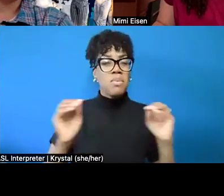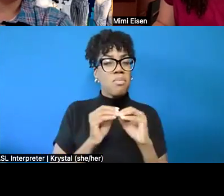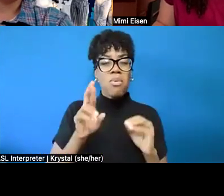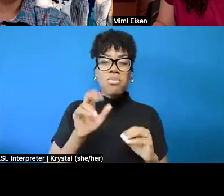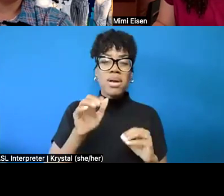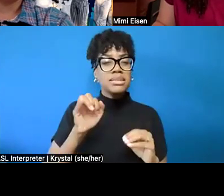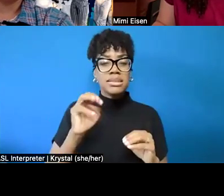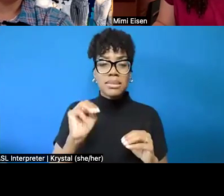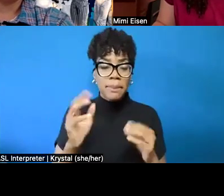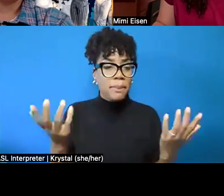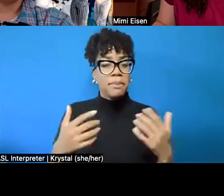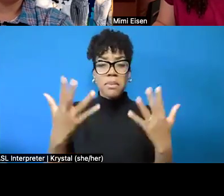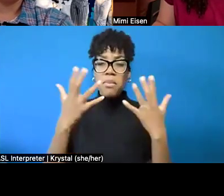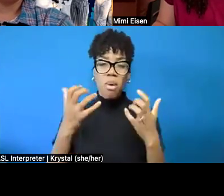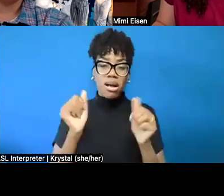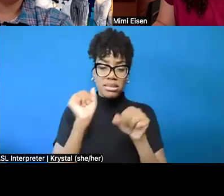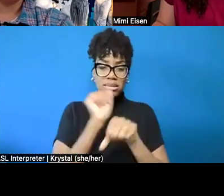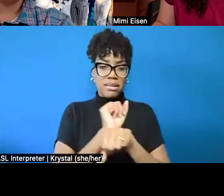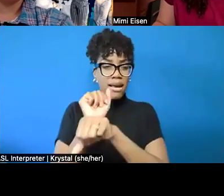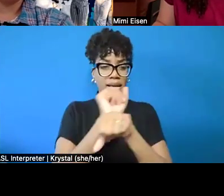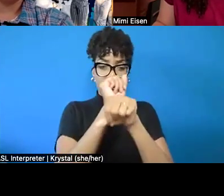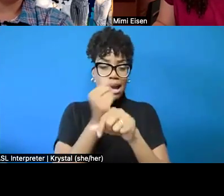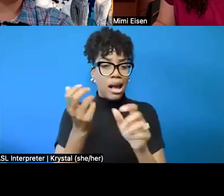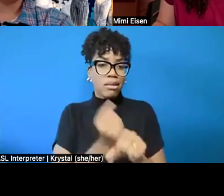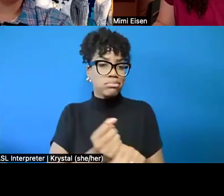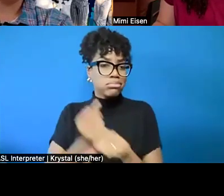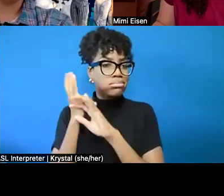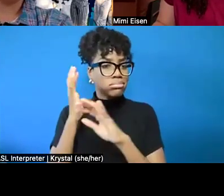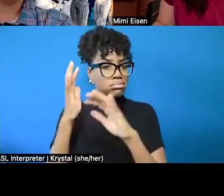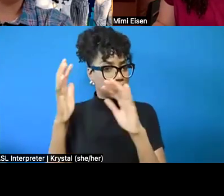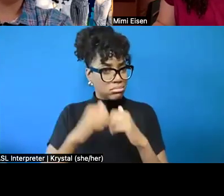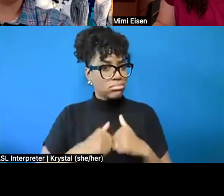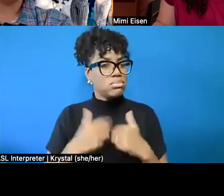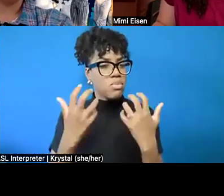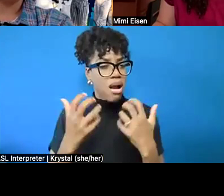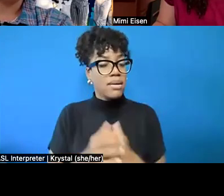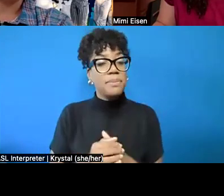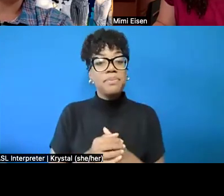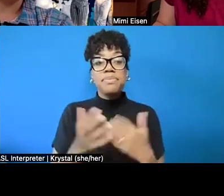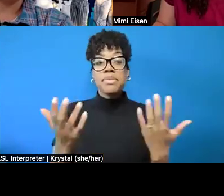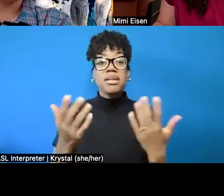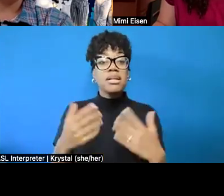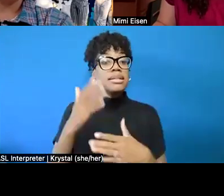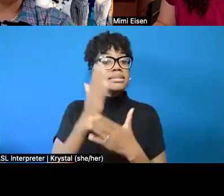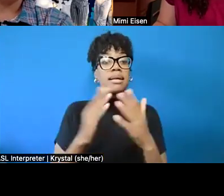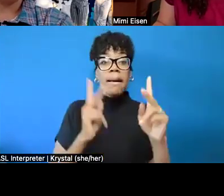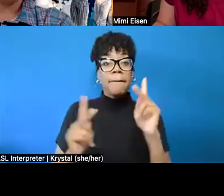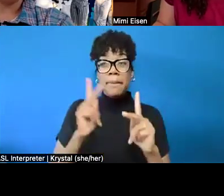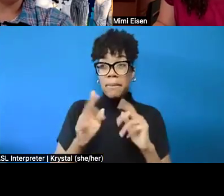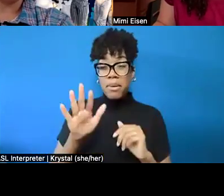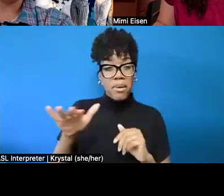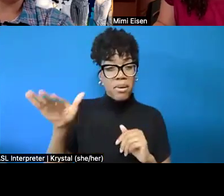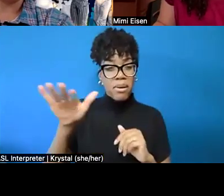were putting wealthy people hoarding groceries and making the prices too